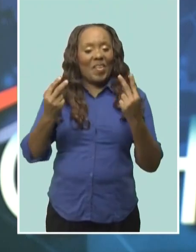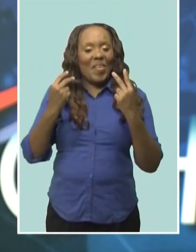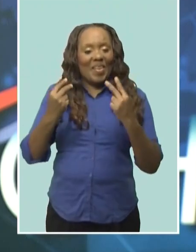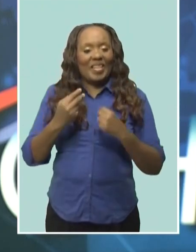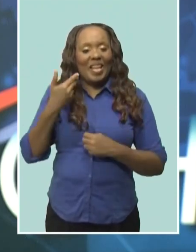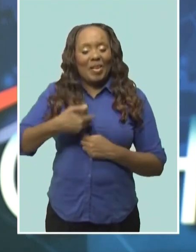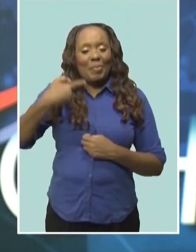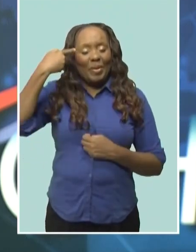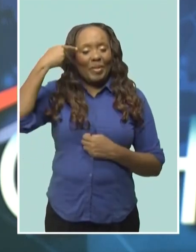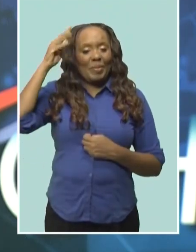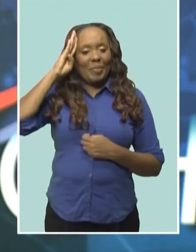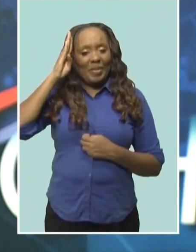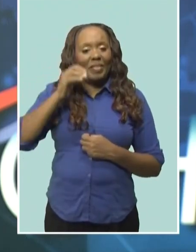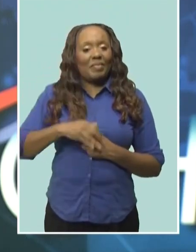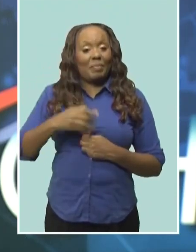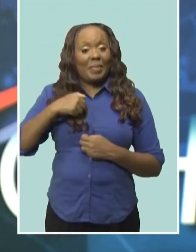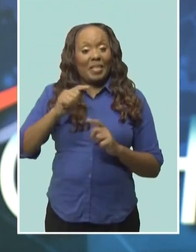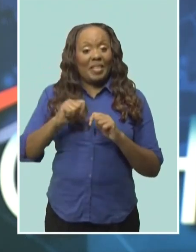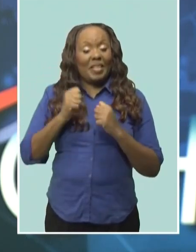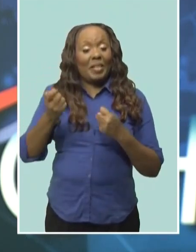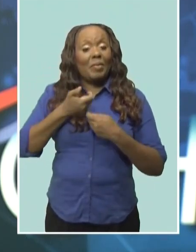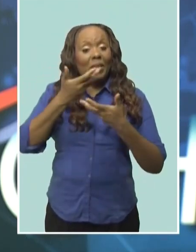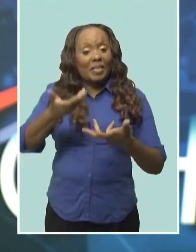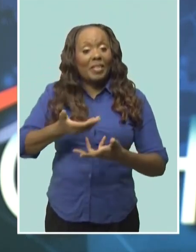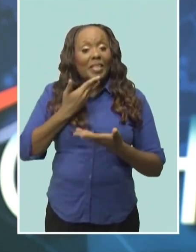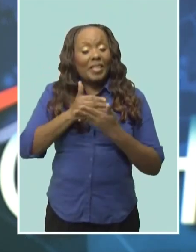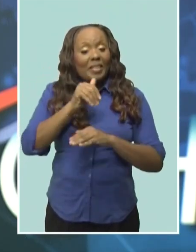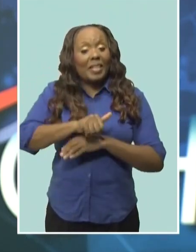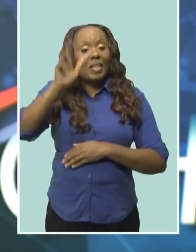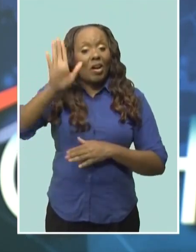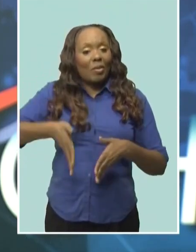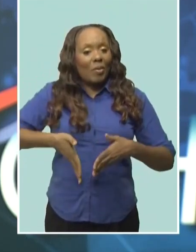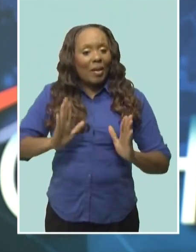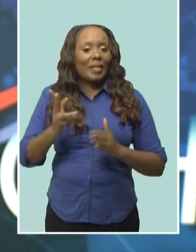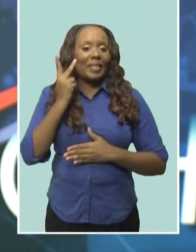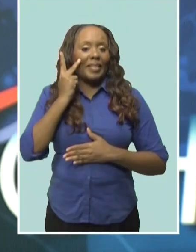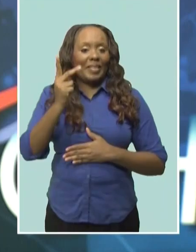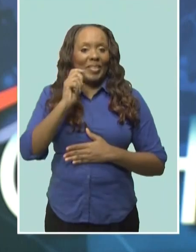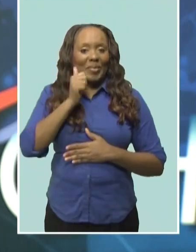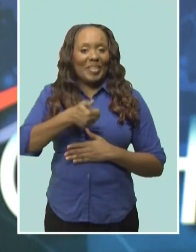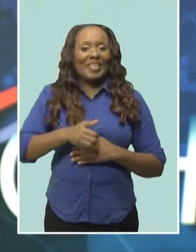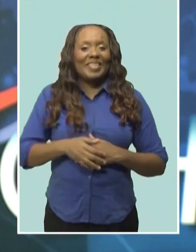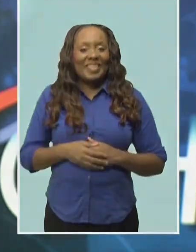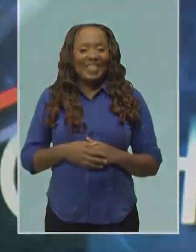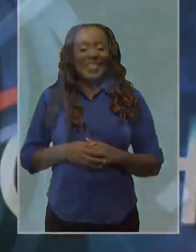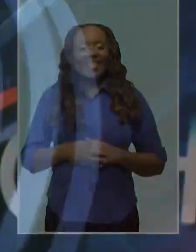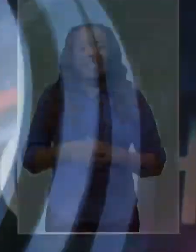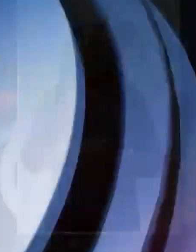with us. I'm Pearson Bowen. For the crew, to all of you, good night. By God's will, we'll see you tomorrow.